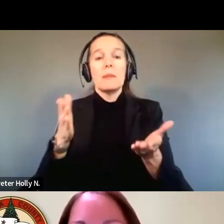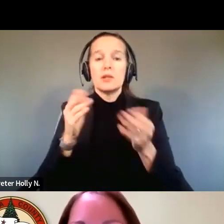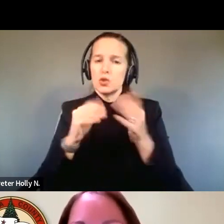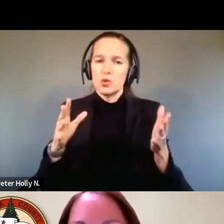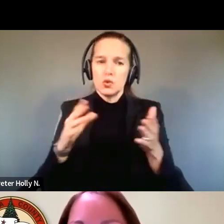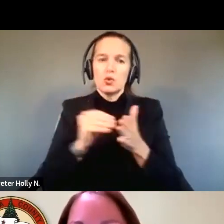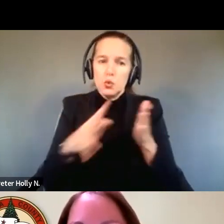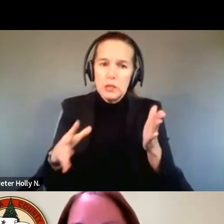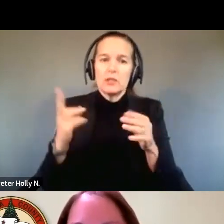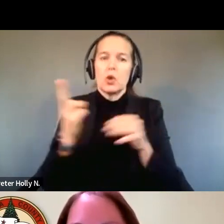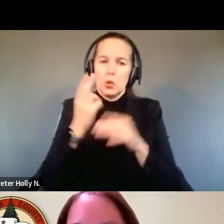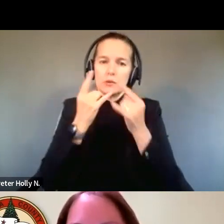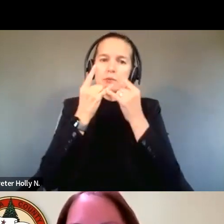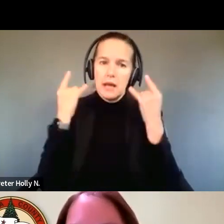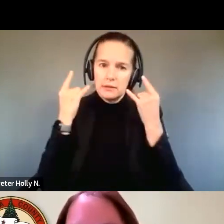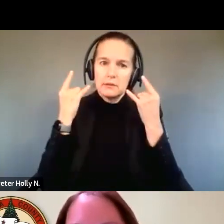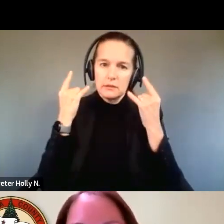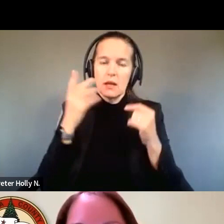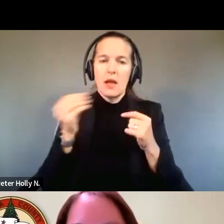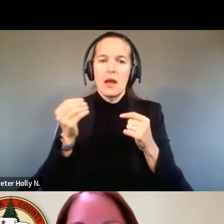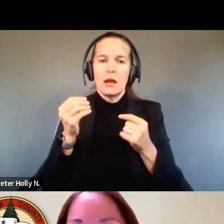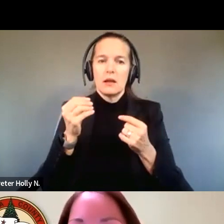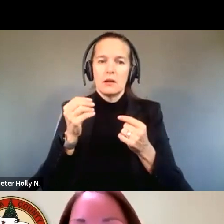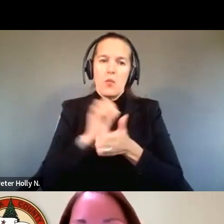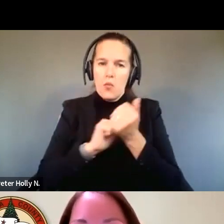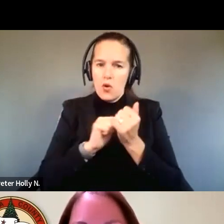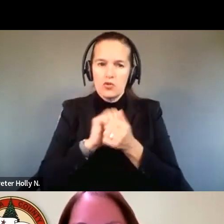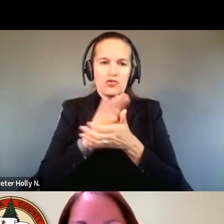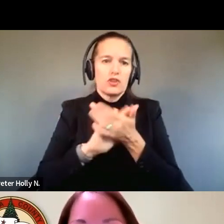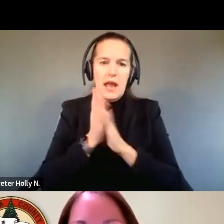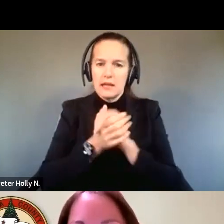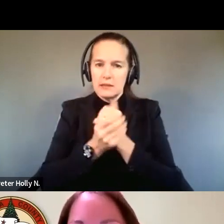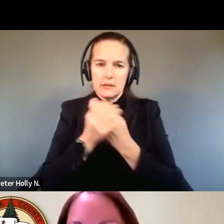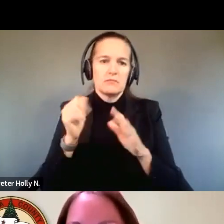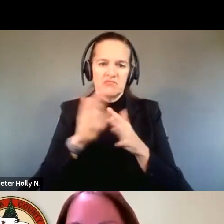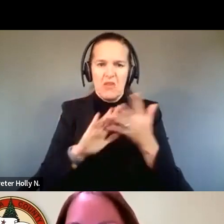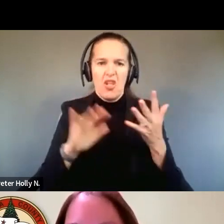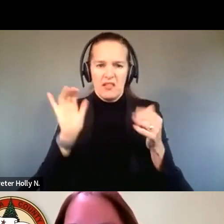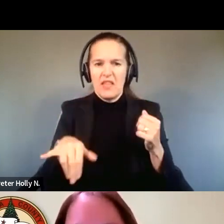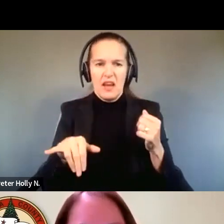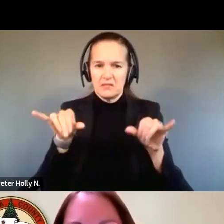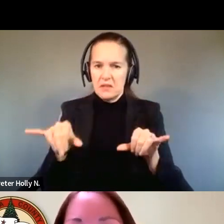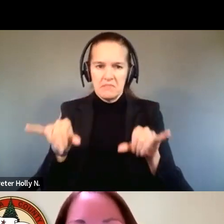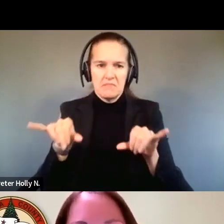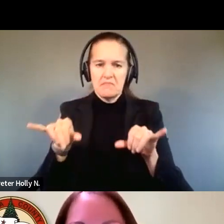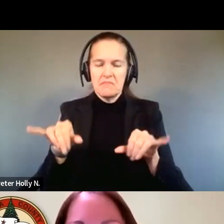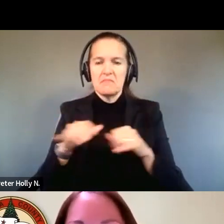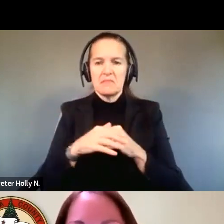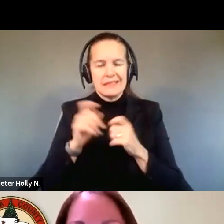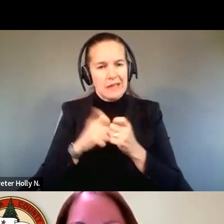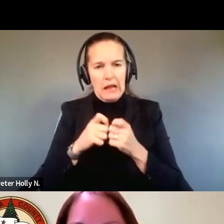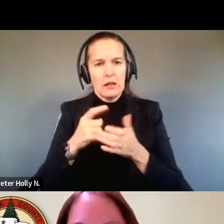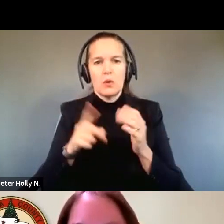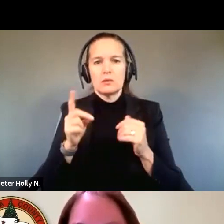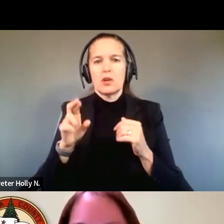masks and good hand hygiene and all the things that Dr. Green went over. But exactly what Dr. Fish said,